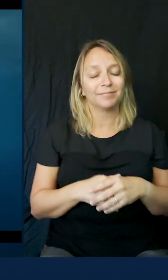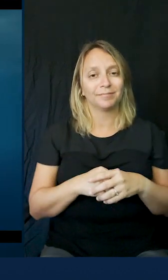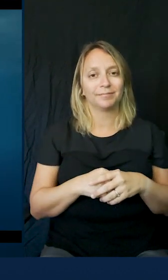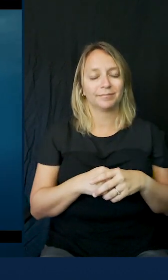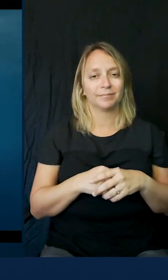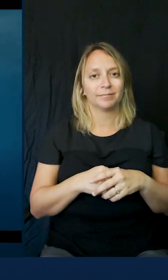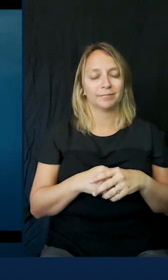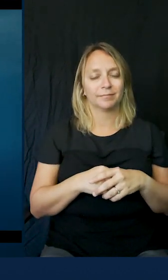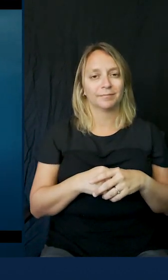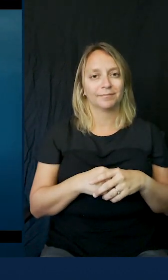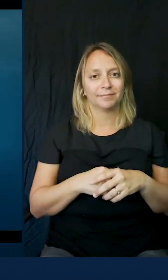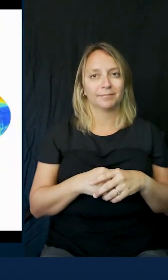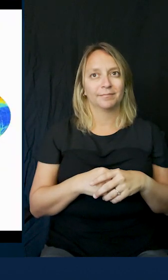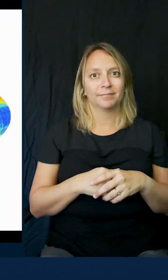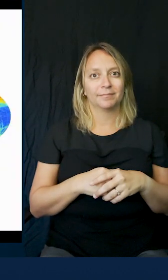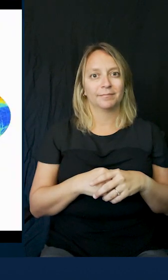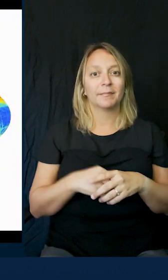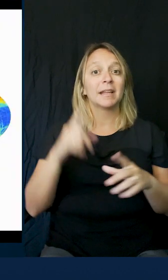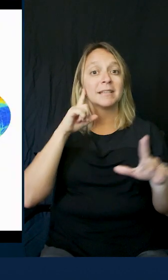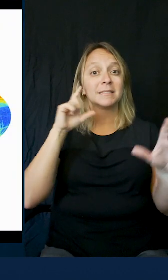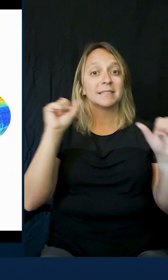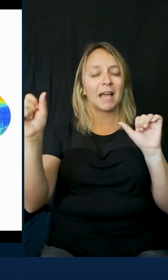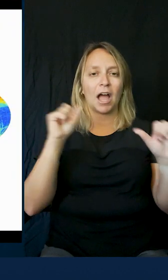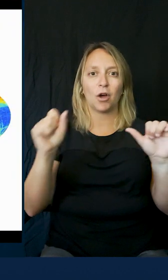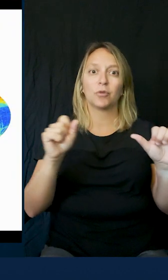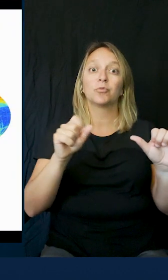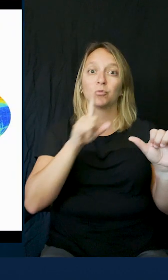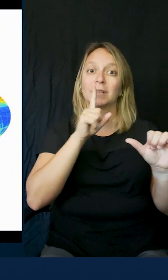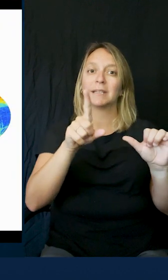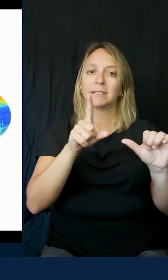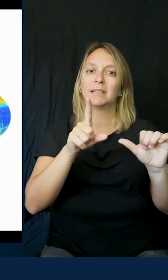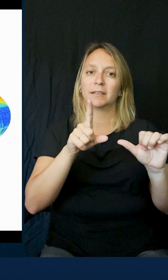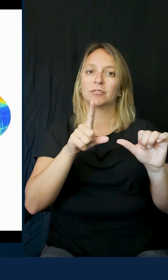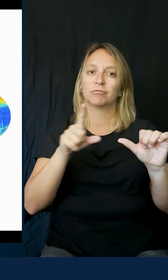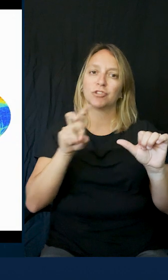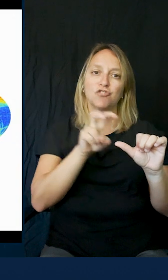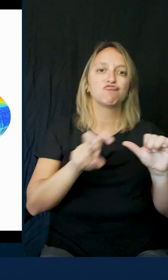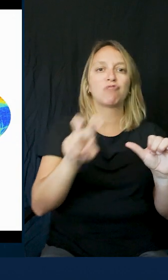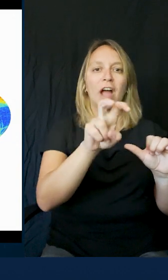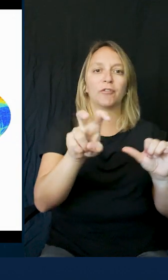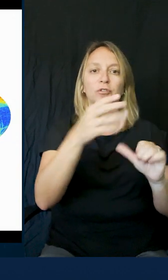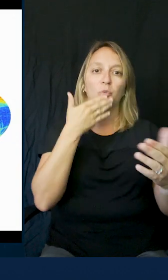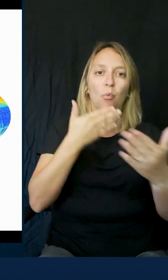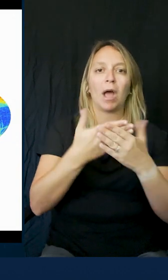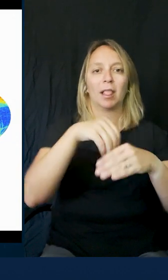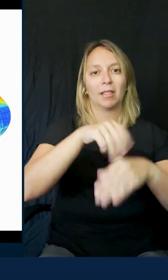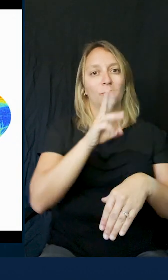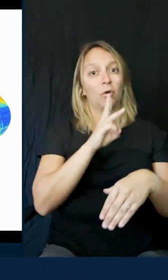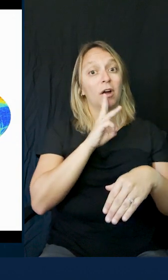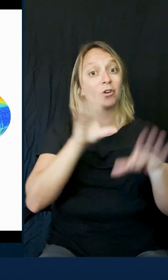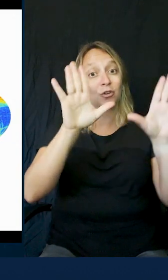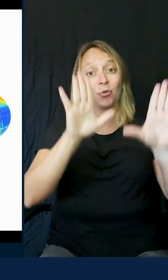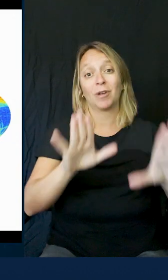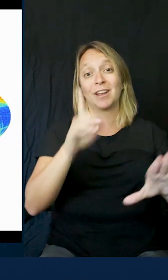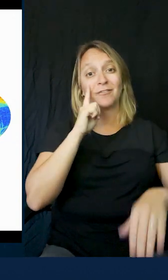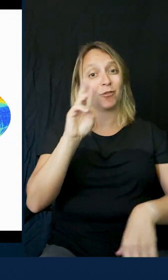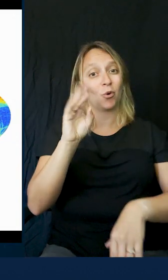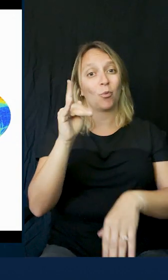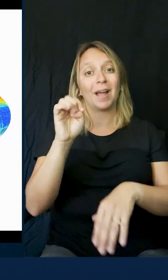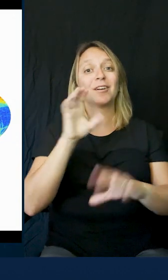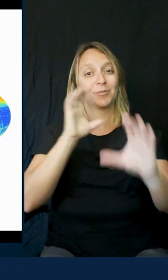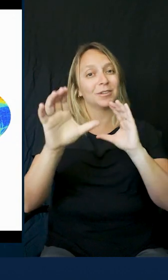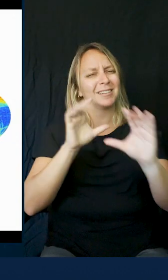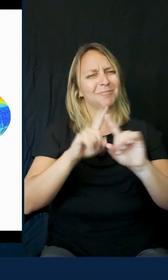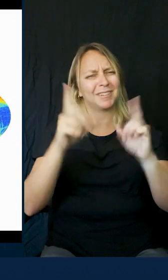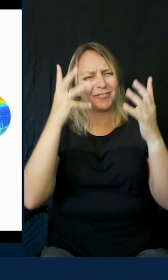As I mentioned, sound propagates very well underwater, which is great for whale communication. But